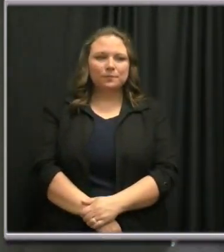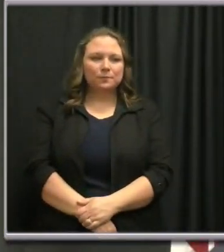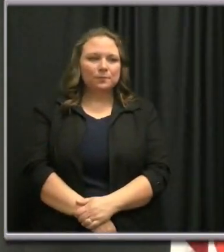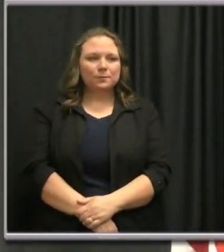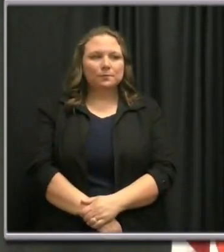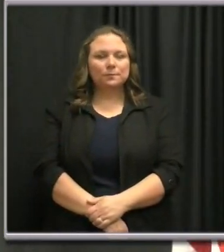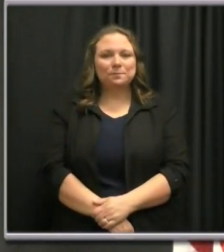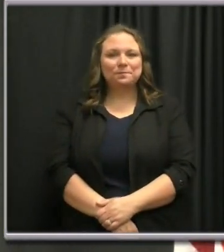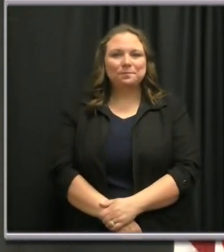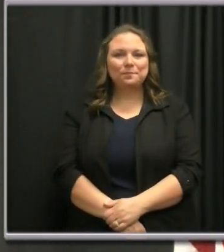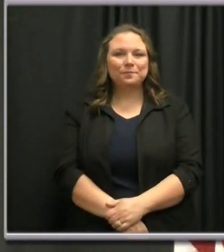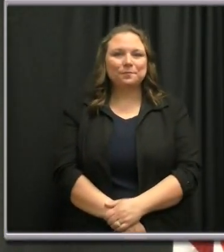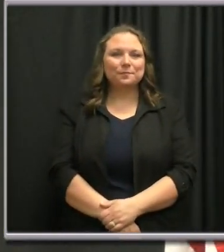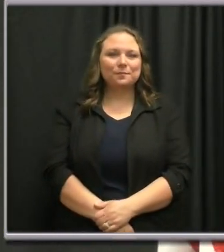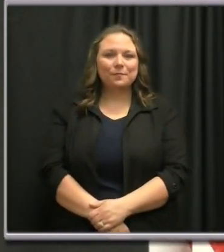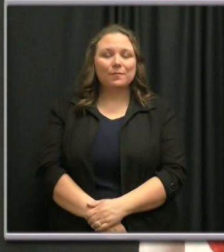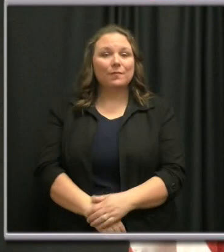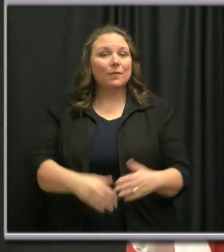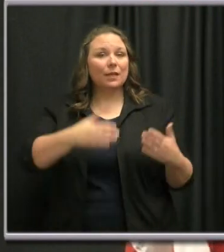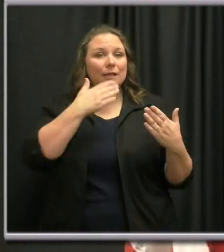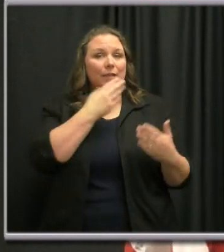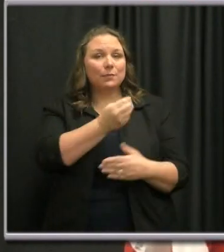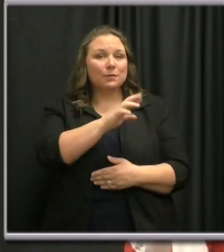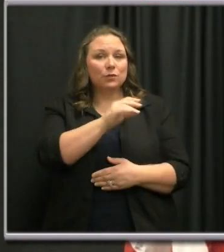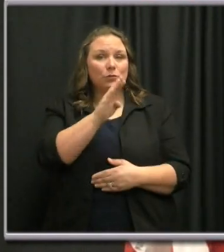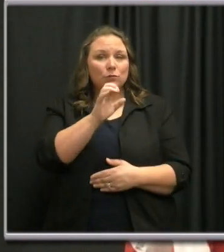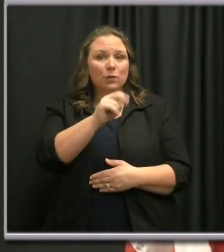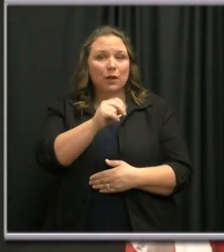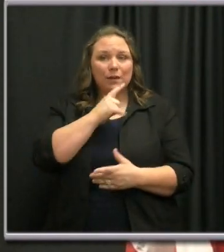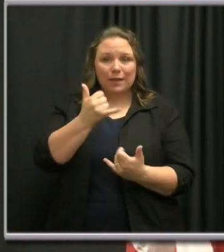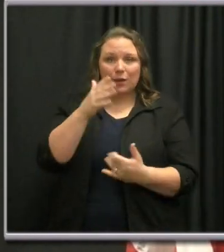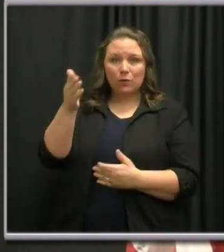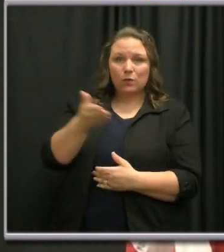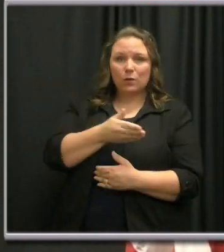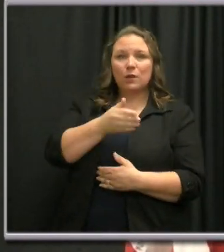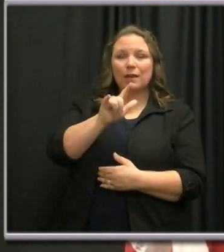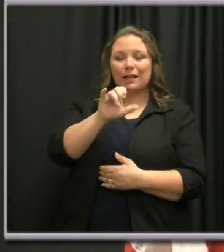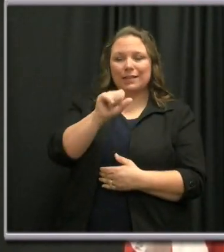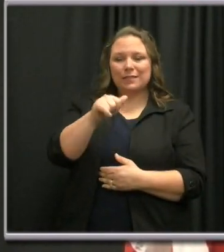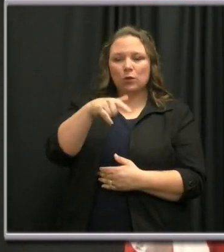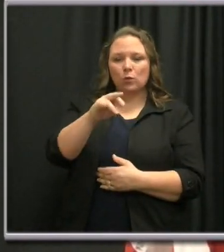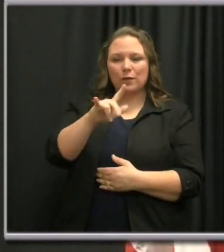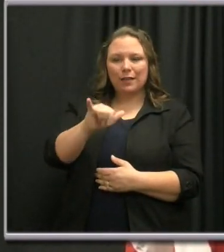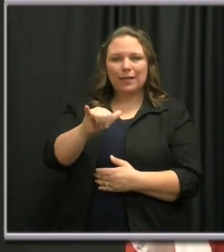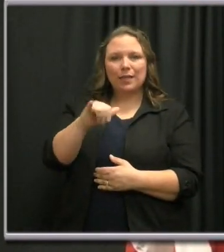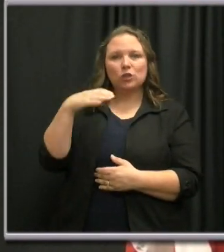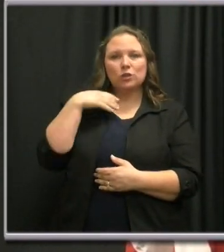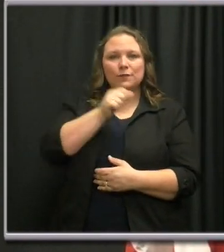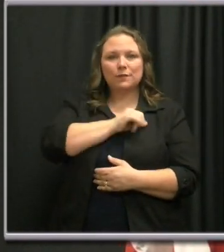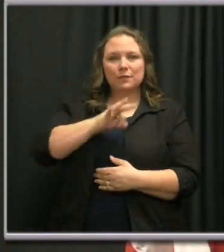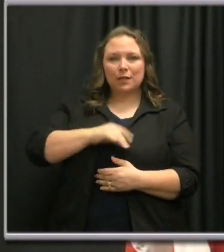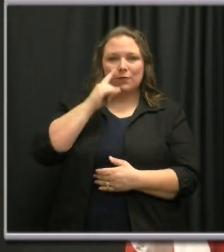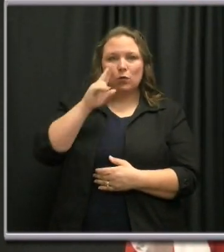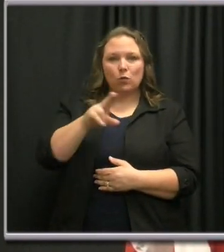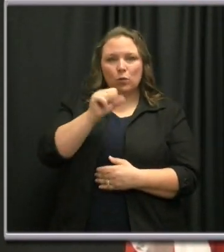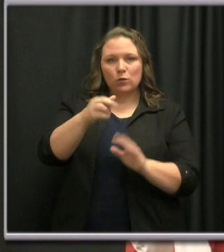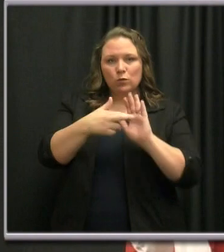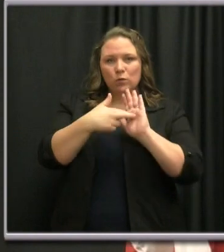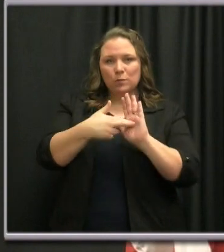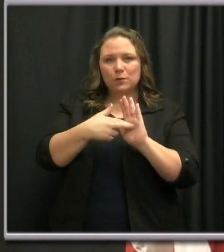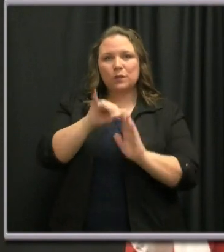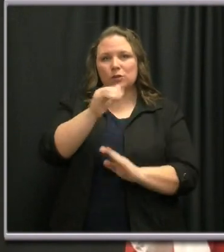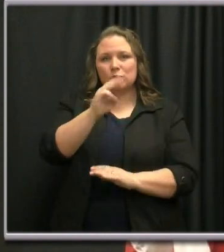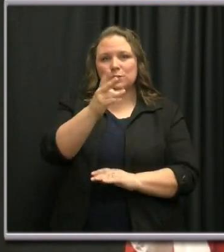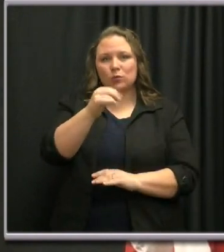Thank you, Mr. Brown. I'd now like to introduce Lisa Quigley, Chief of Staff for U.S. Representative